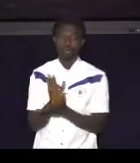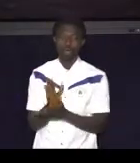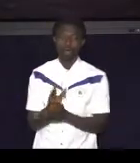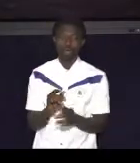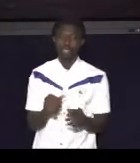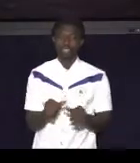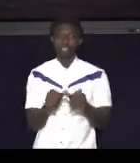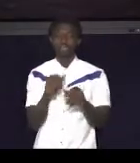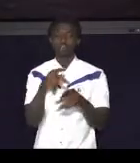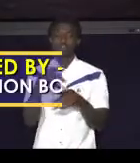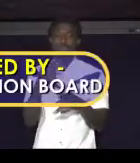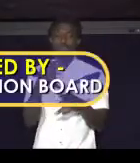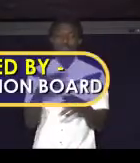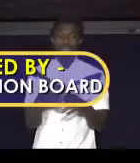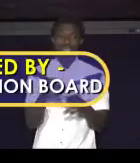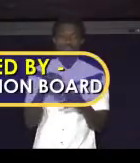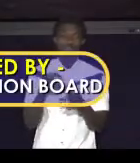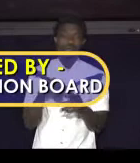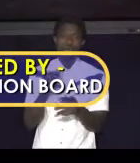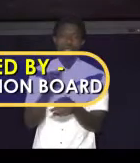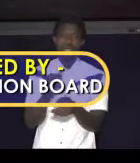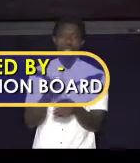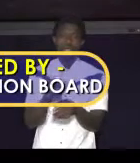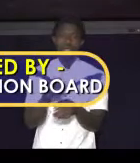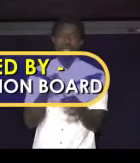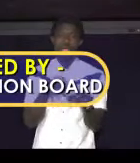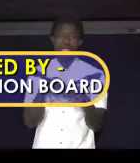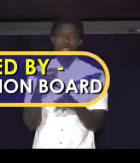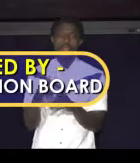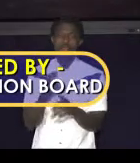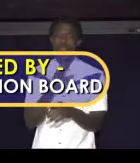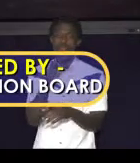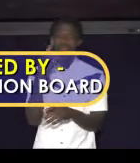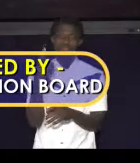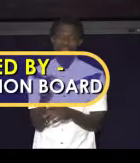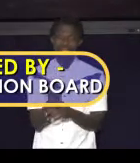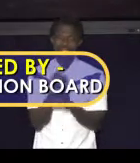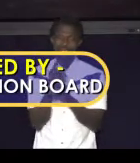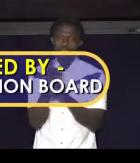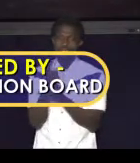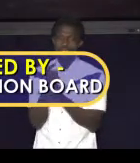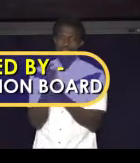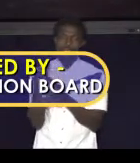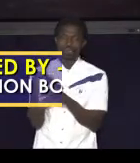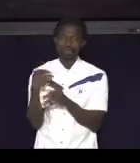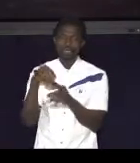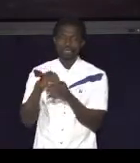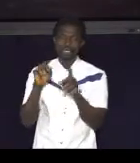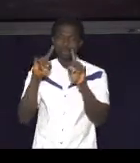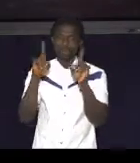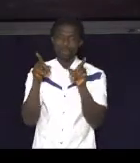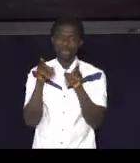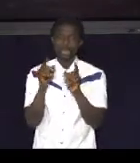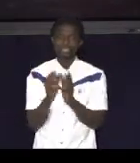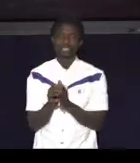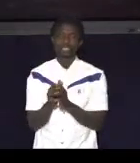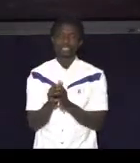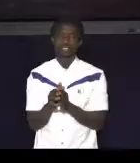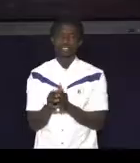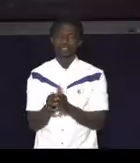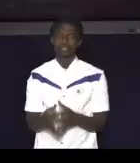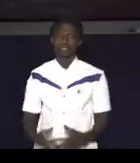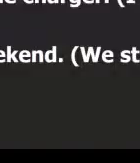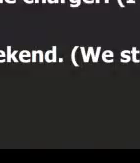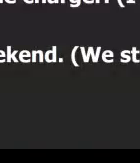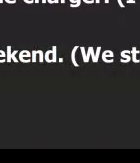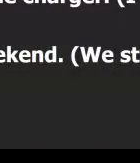pronouns or adverb using the hints provided in brackets. You've been provided with hints in